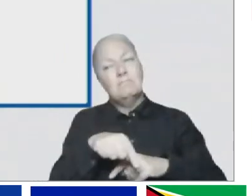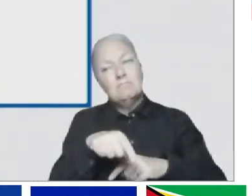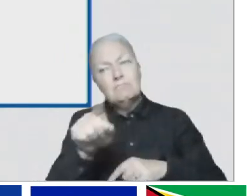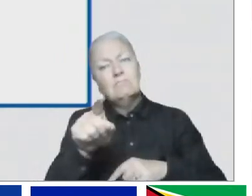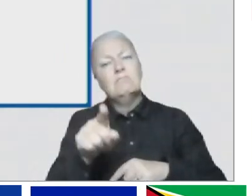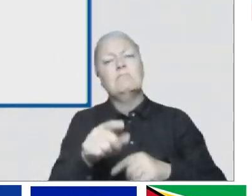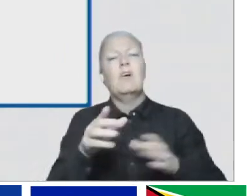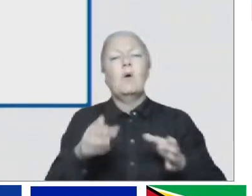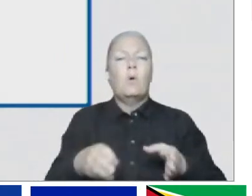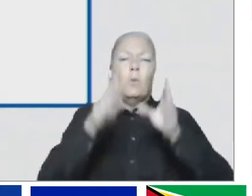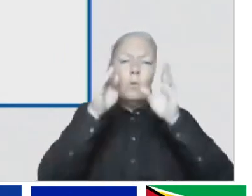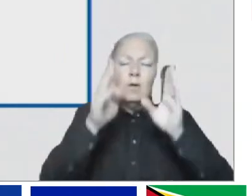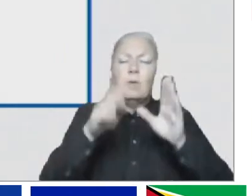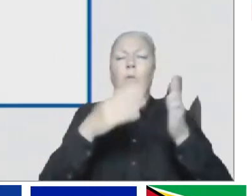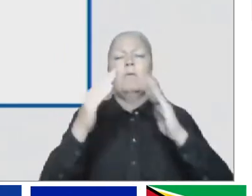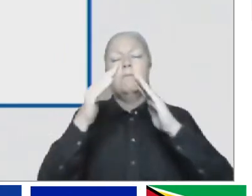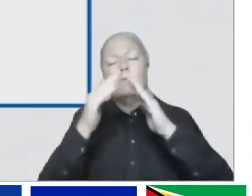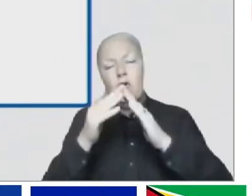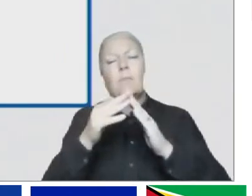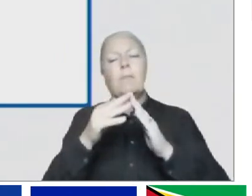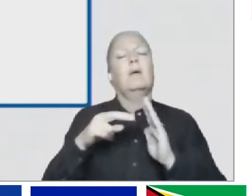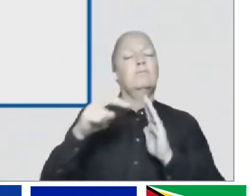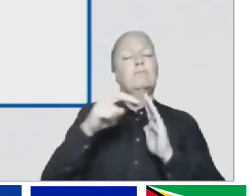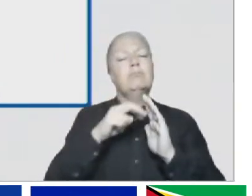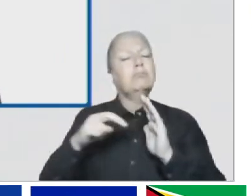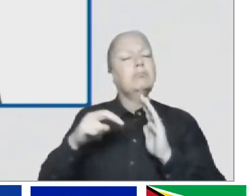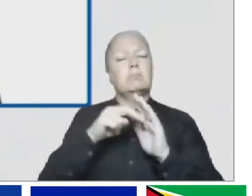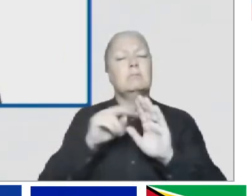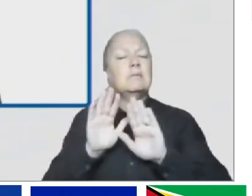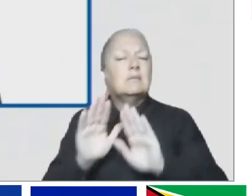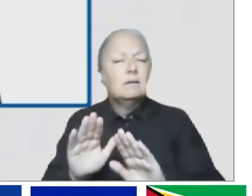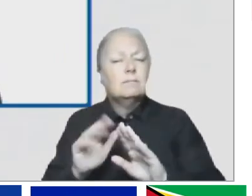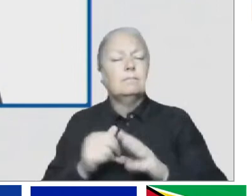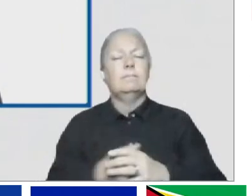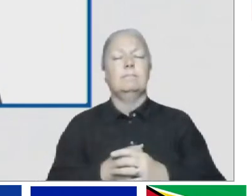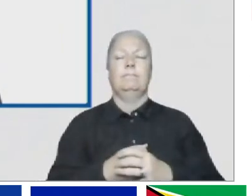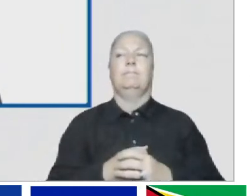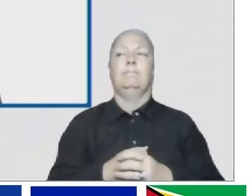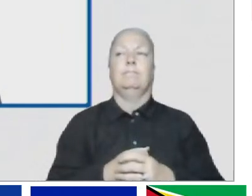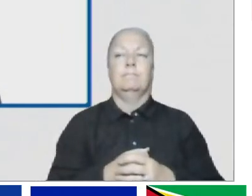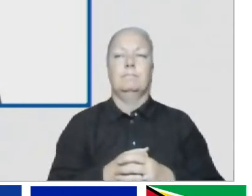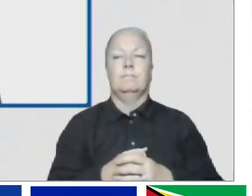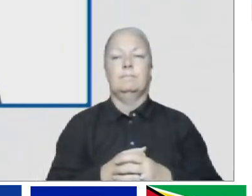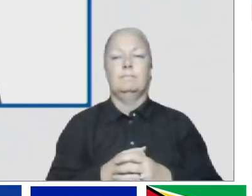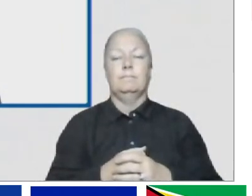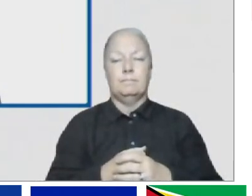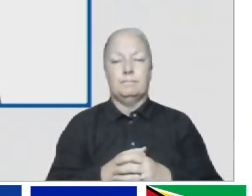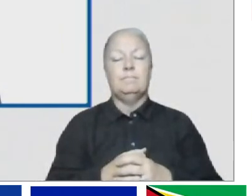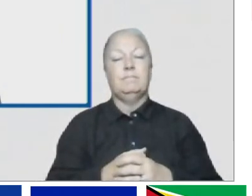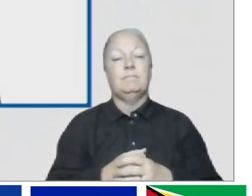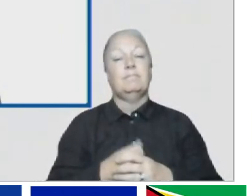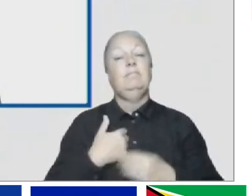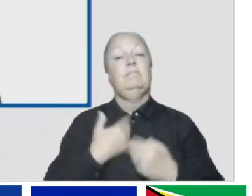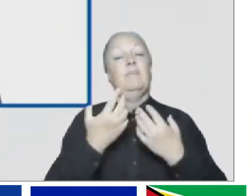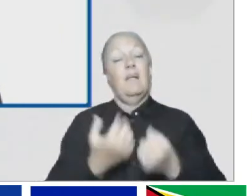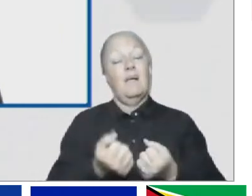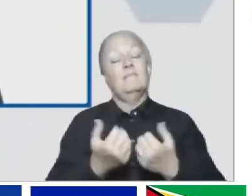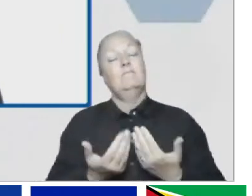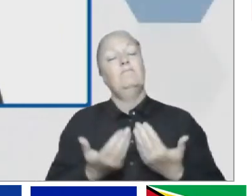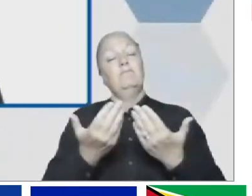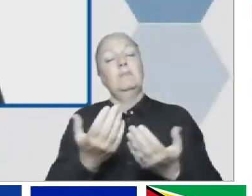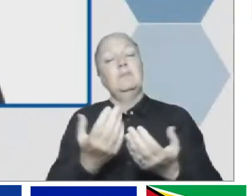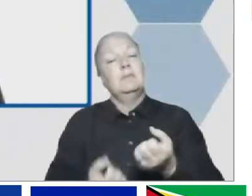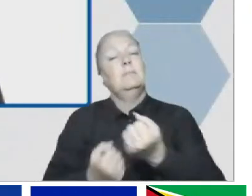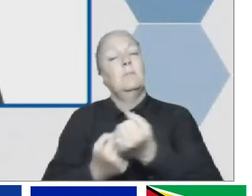GIS system. We provided support to the Ministry of Health and Wellness through